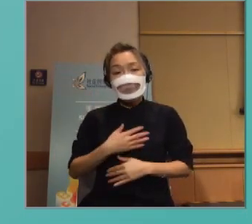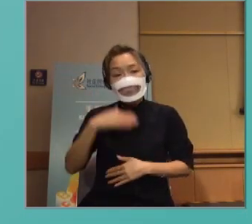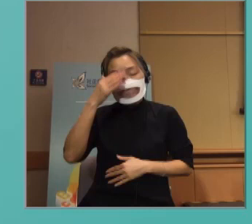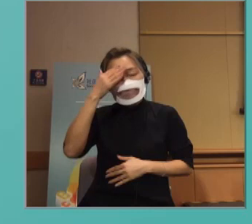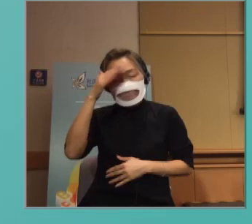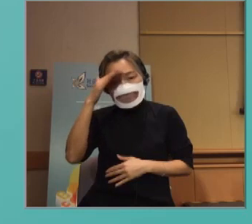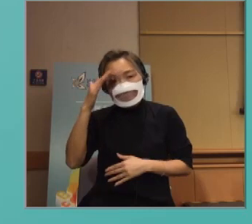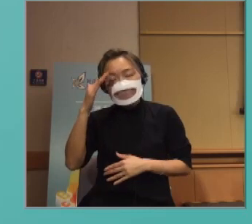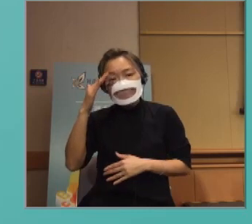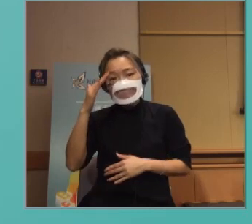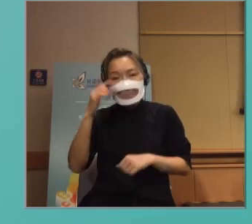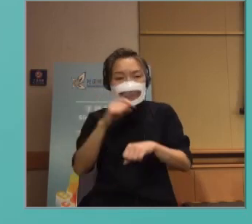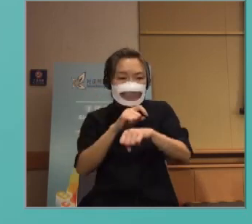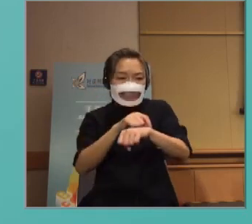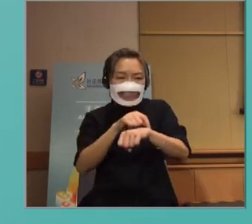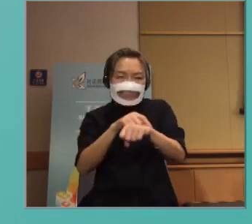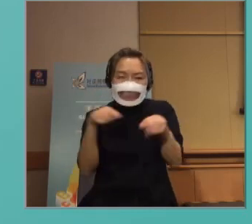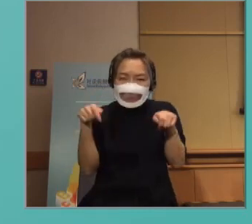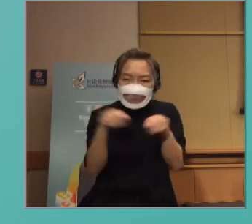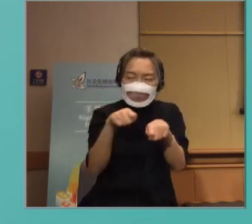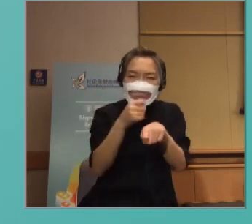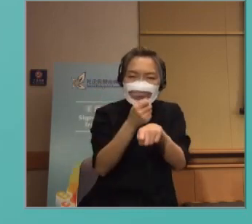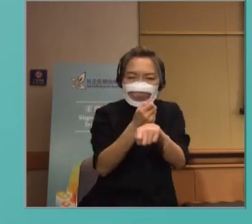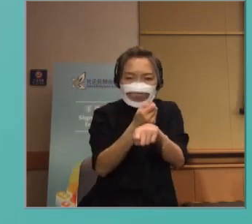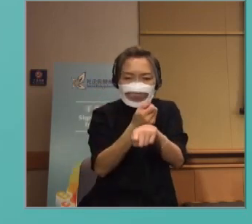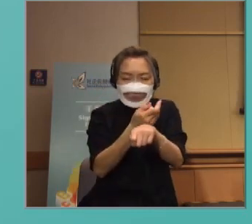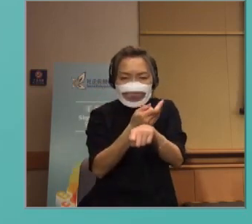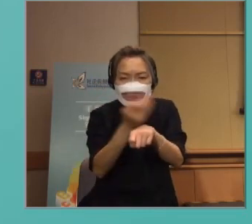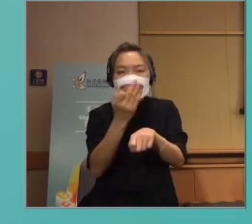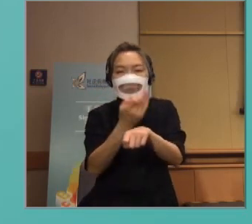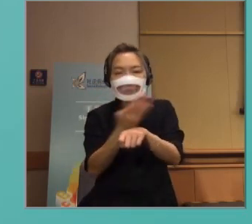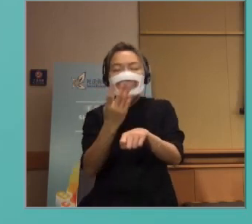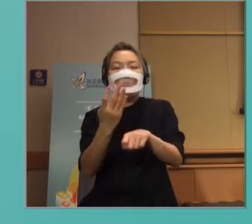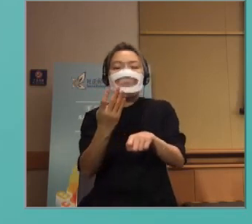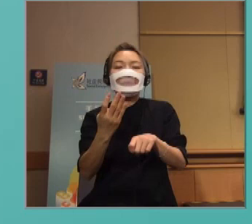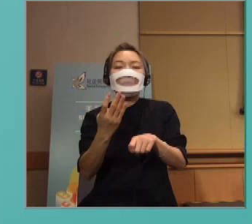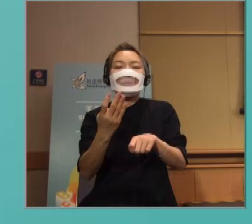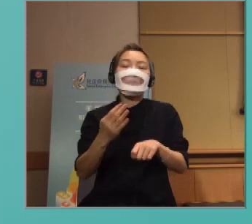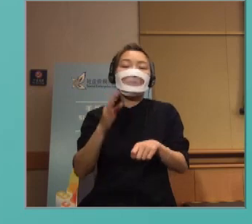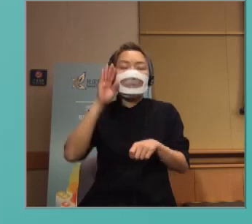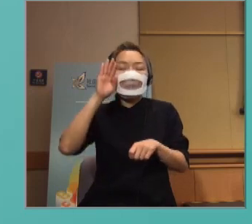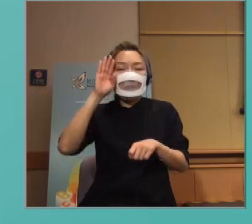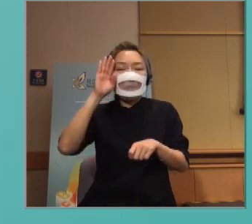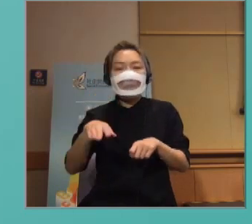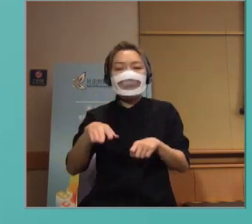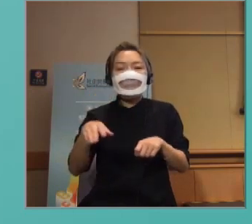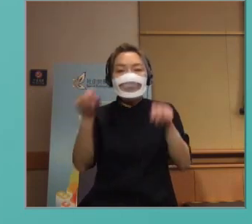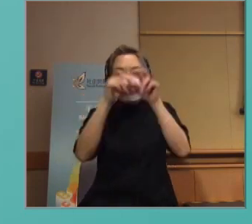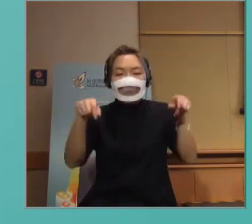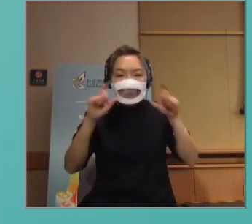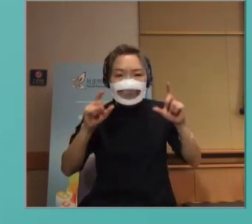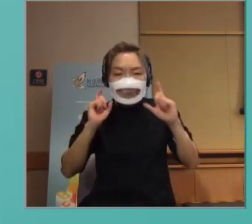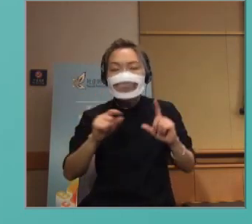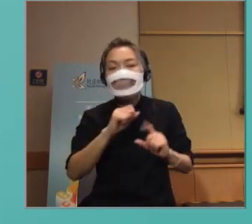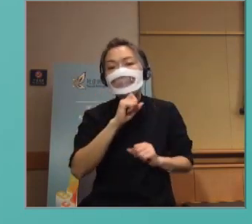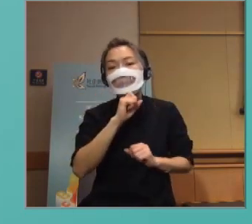but I don't want to take that up because I want to save some for Q&A, because I have good news, which is Yat is joining us at the